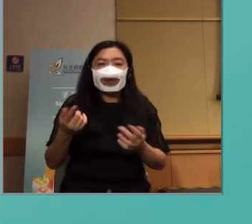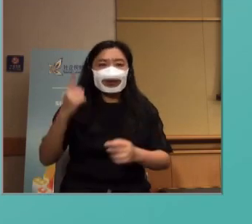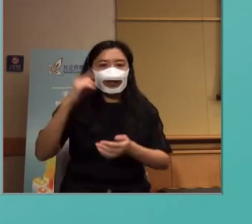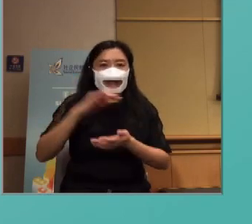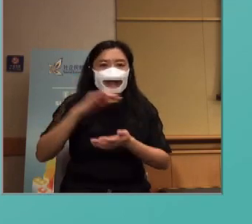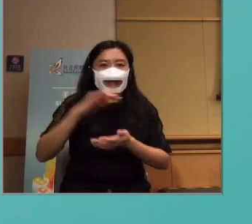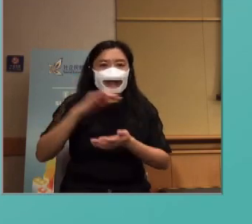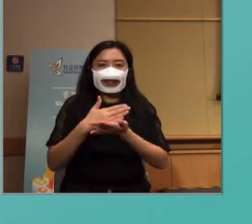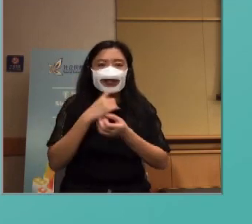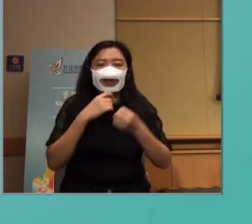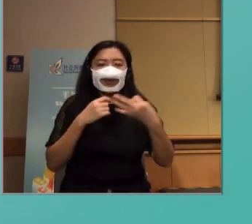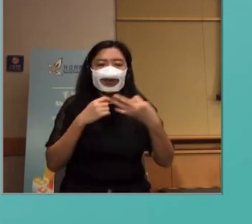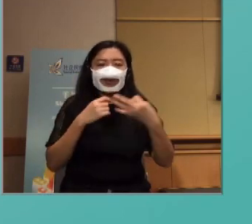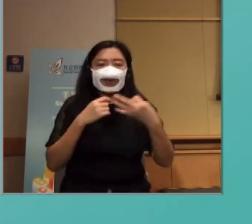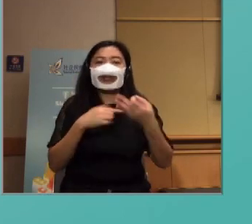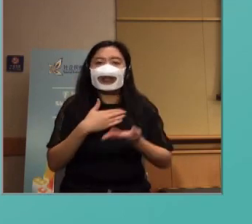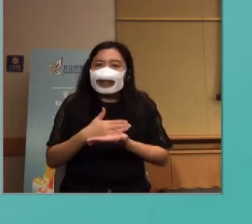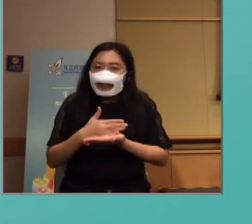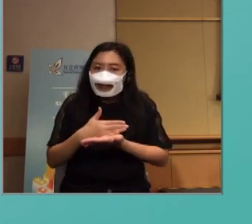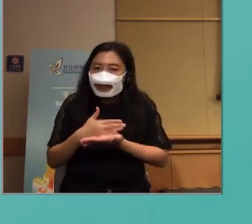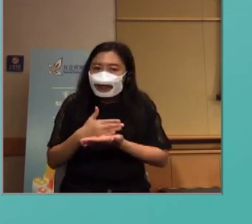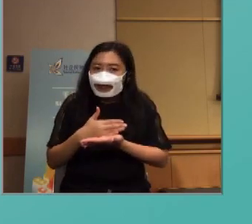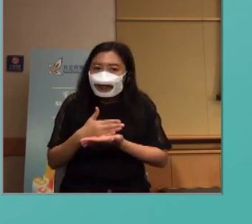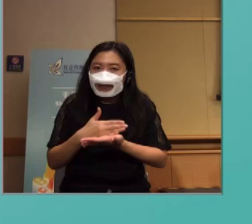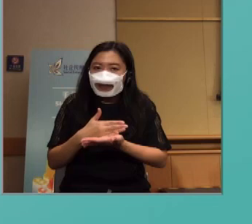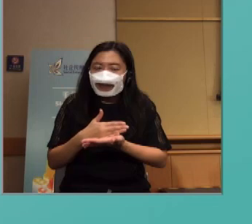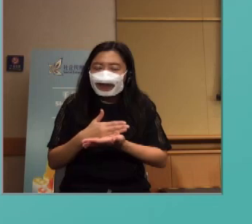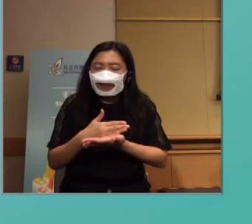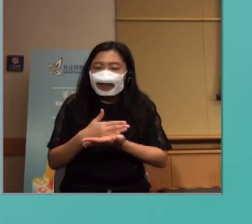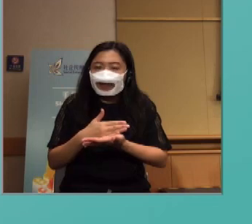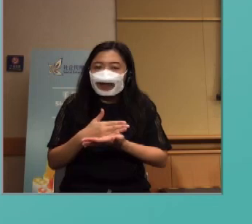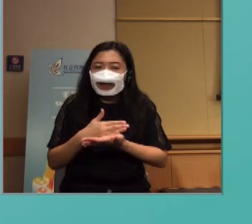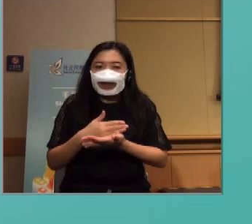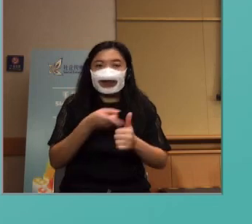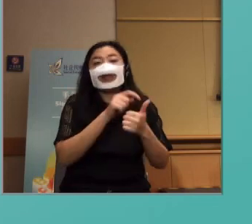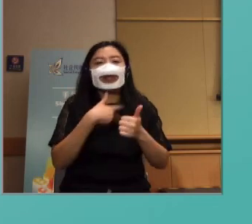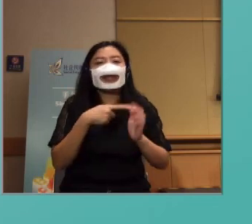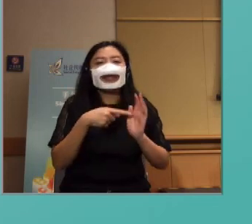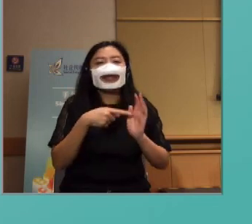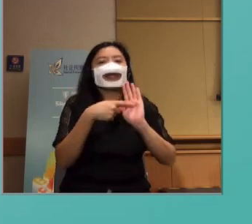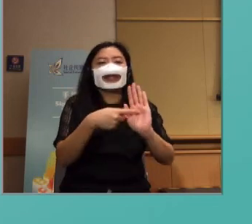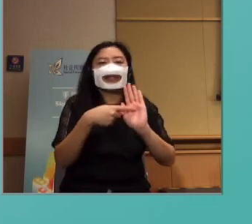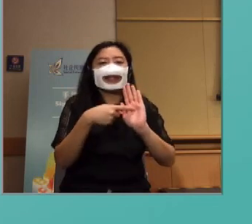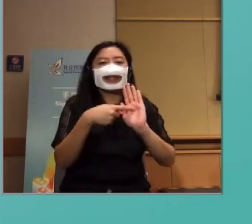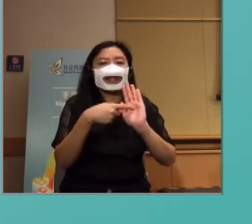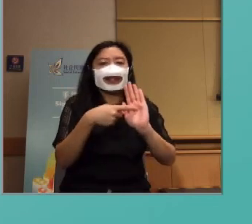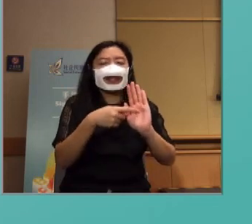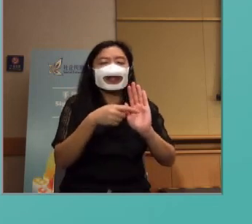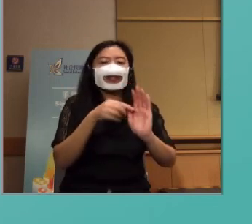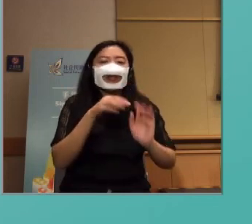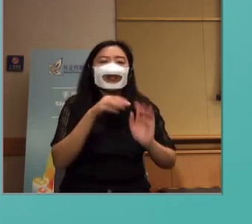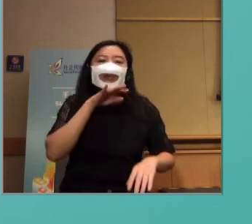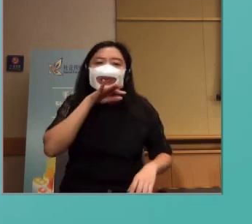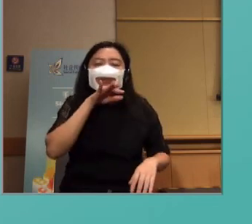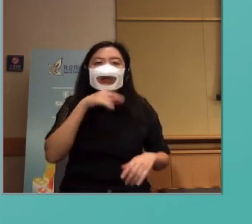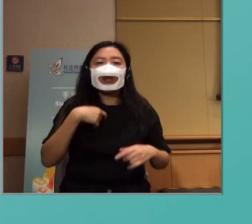of how a musician without coding can release a song and auction it off.